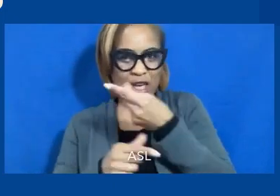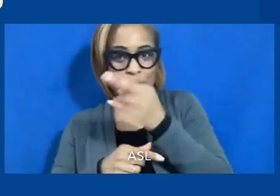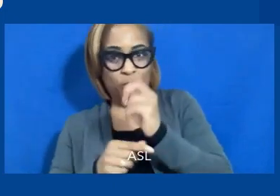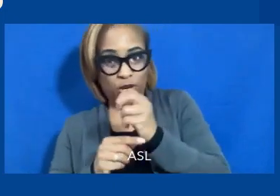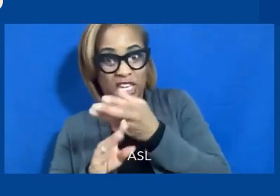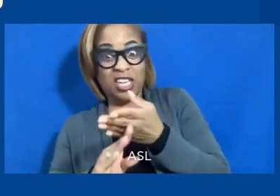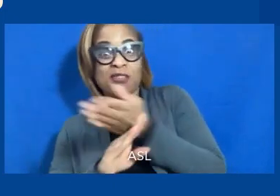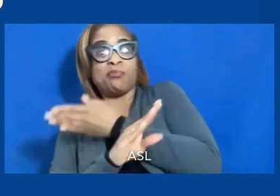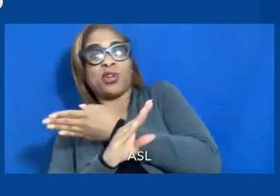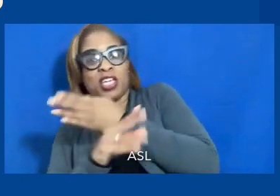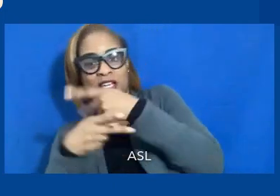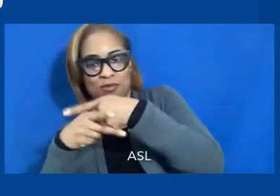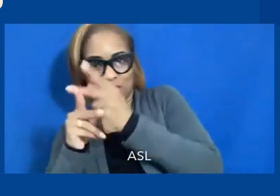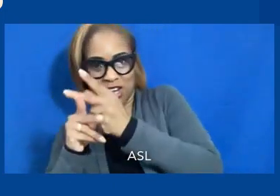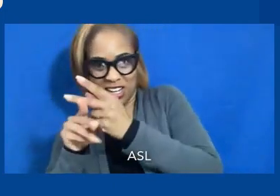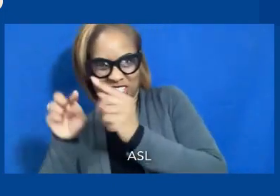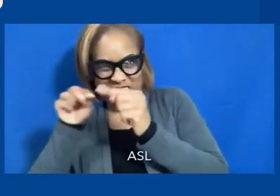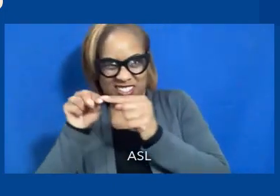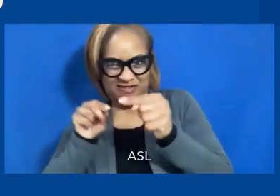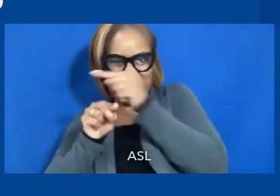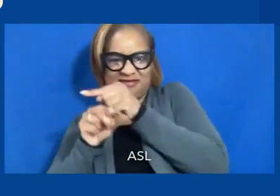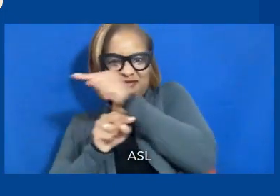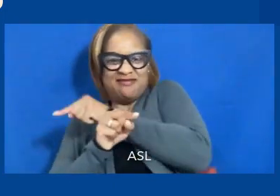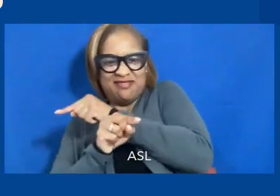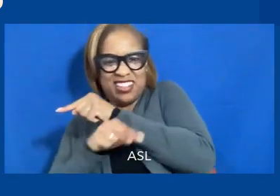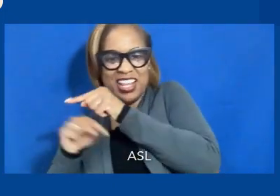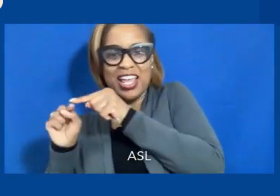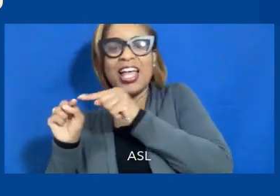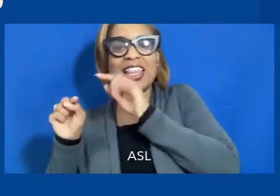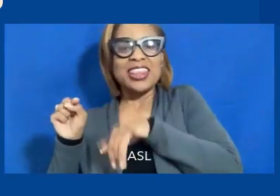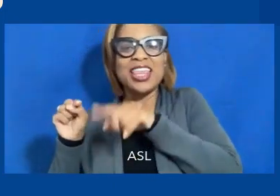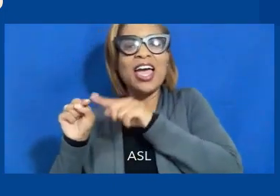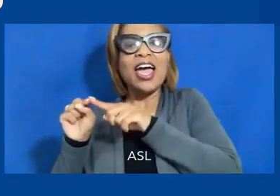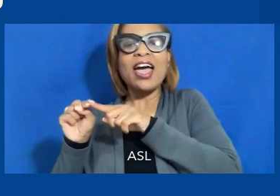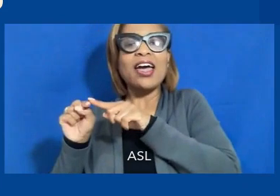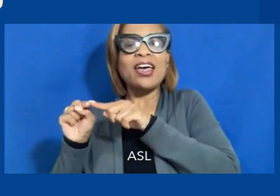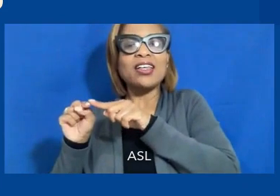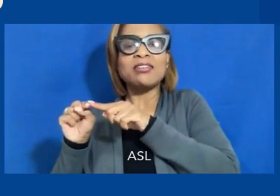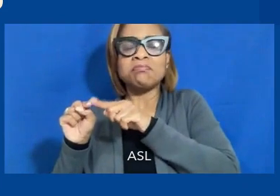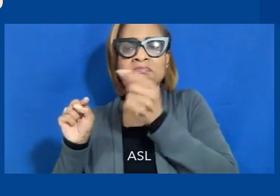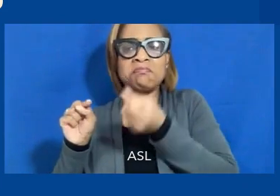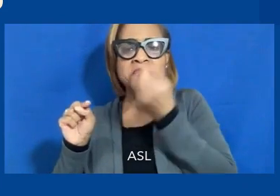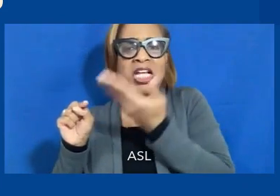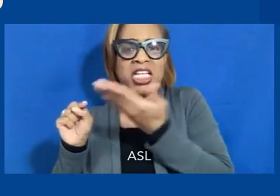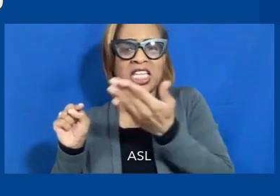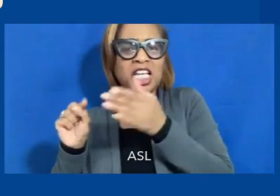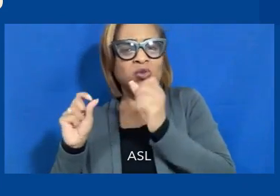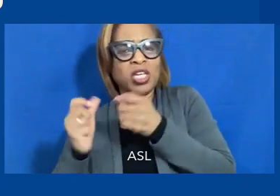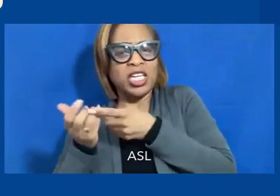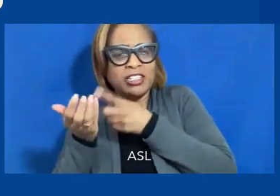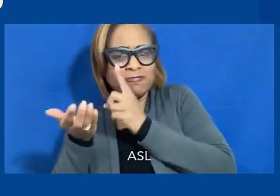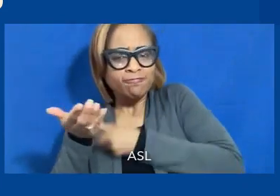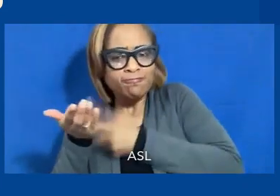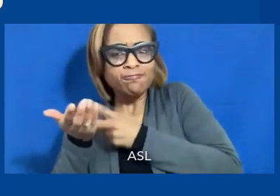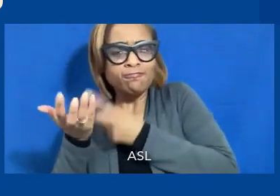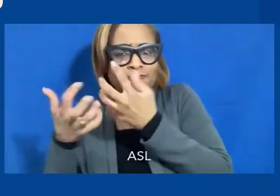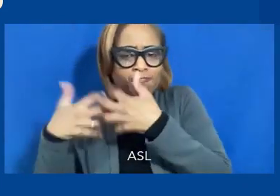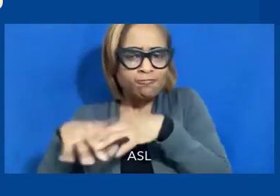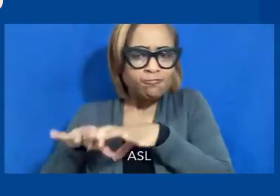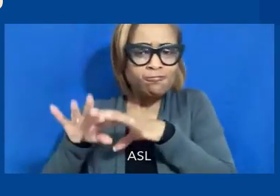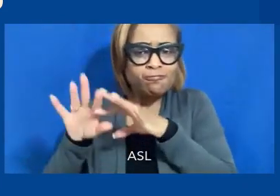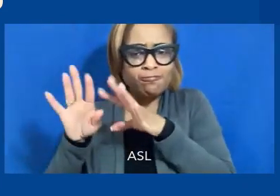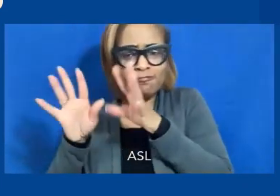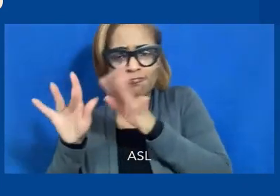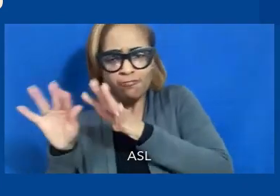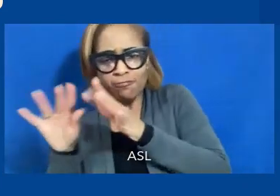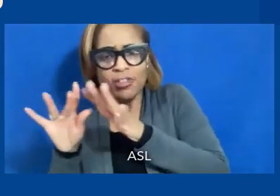pre-production is the place where so many things could be headed off. And it's something that I'm committed